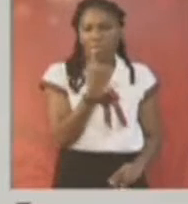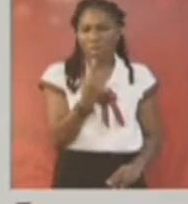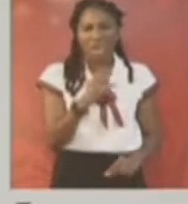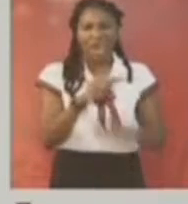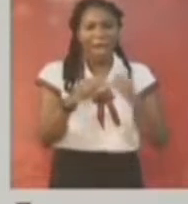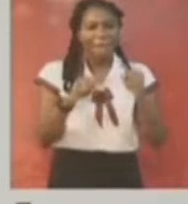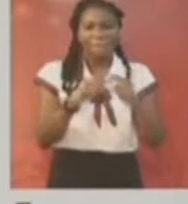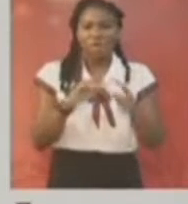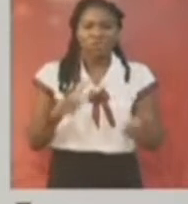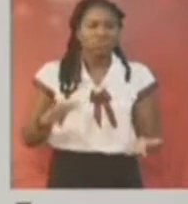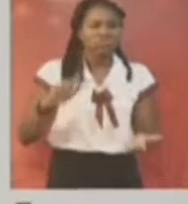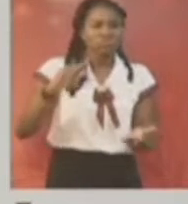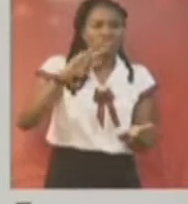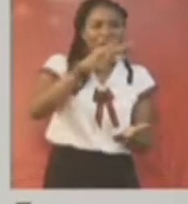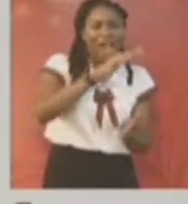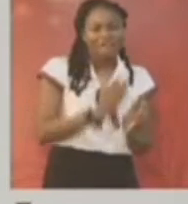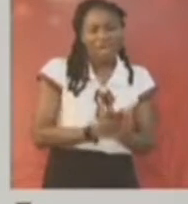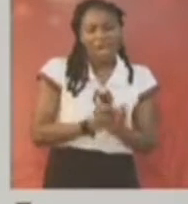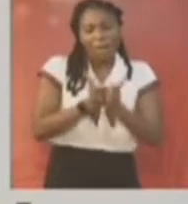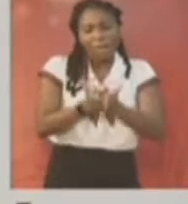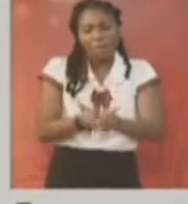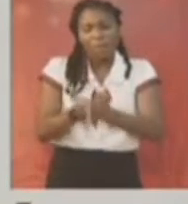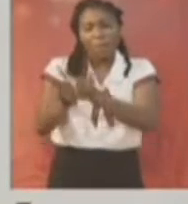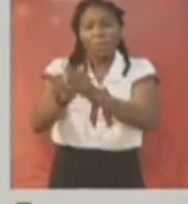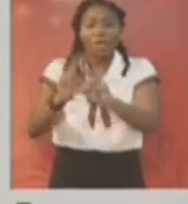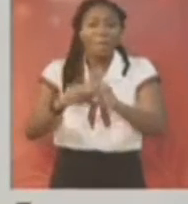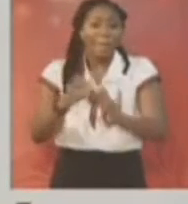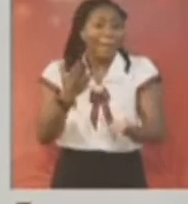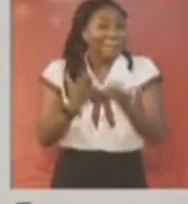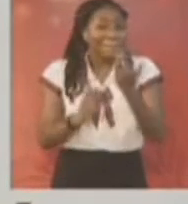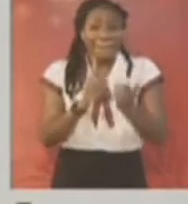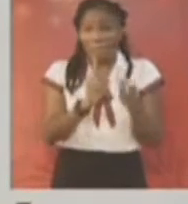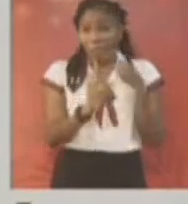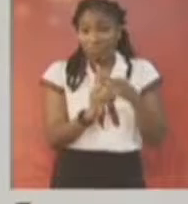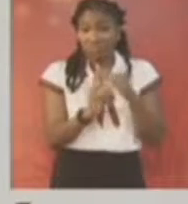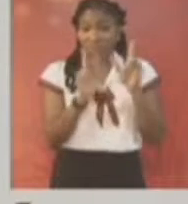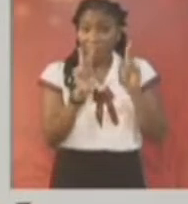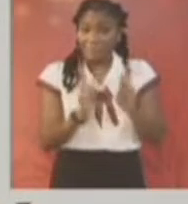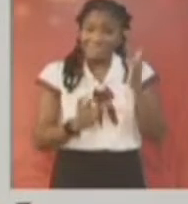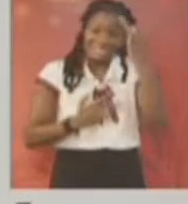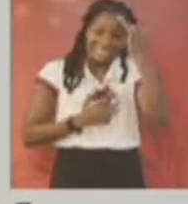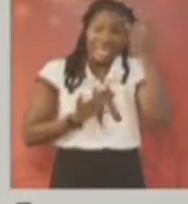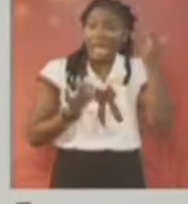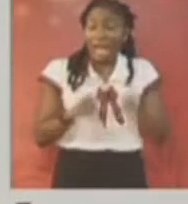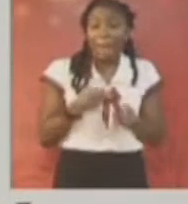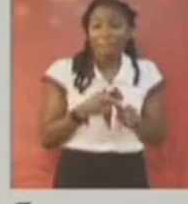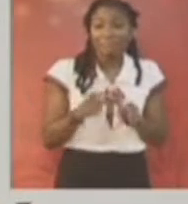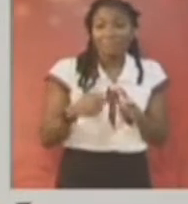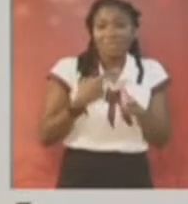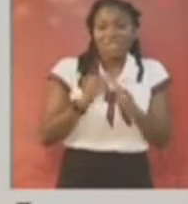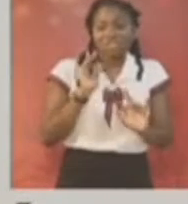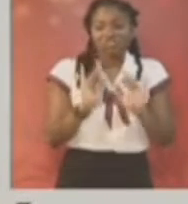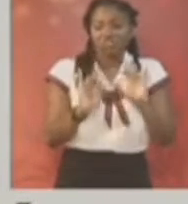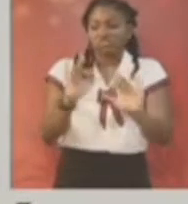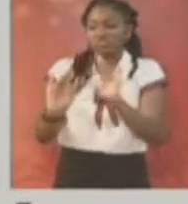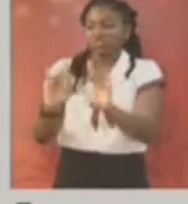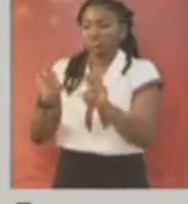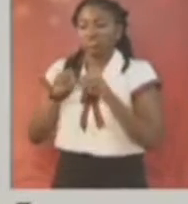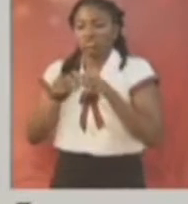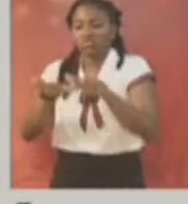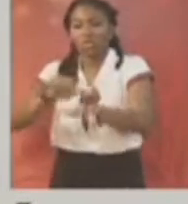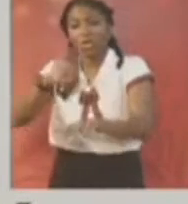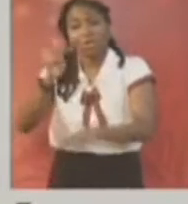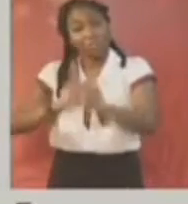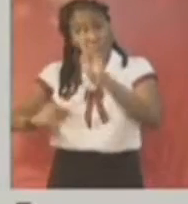also based on who was ill within the population and then got into contact with other individuals. So while yes, there would have